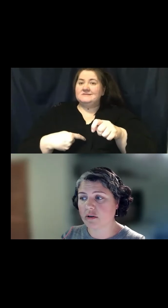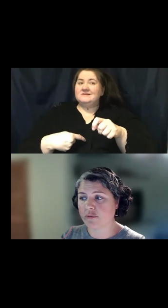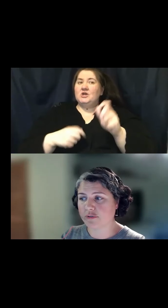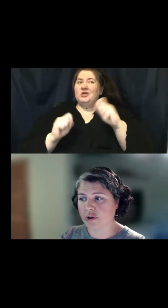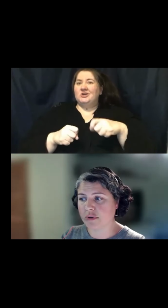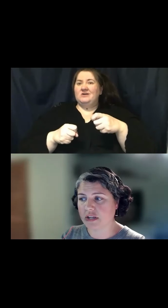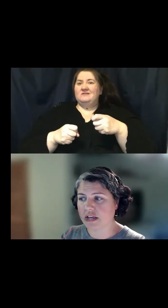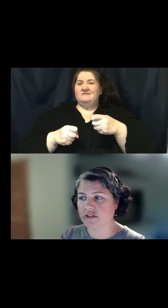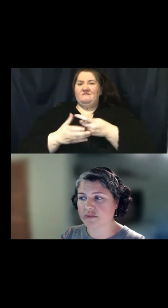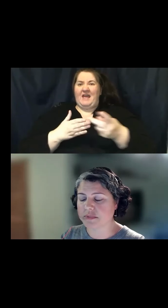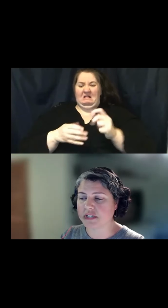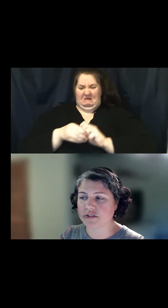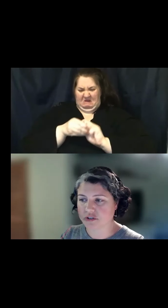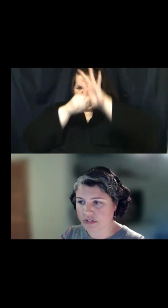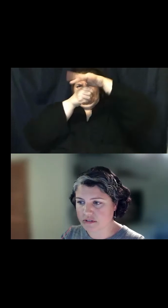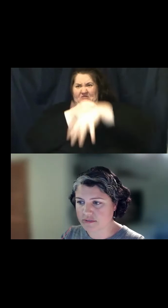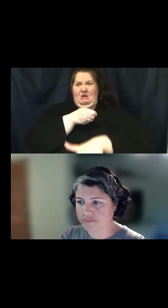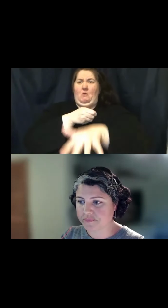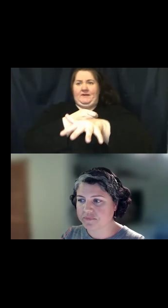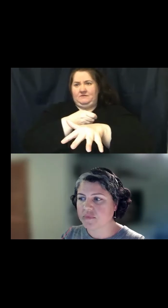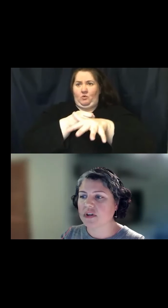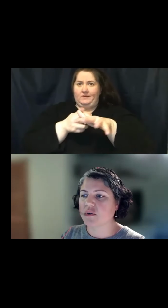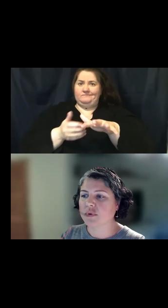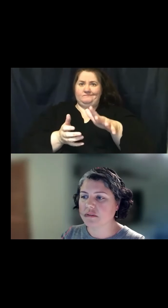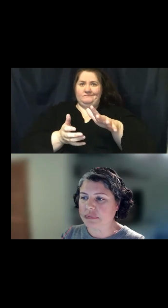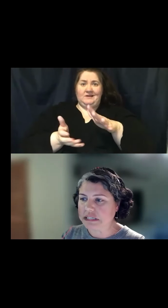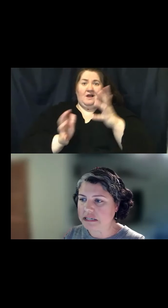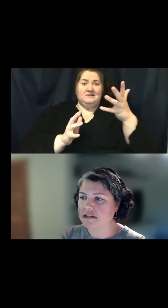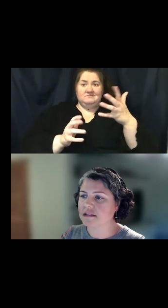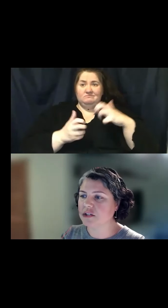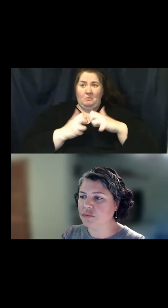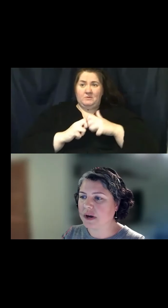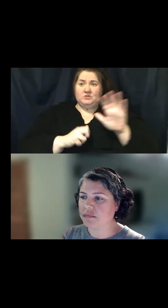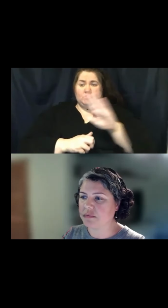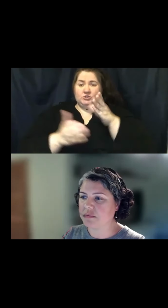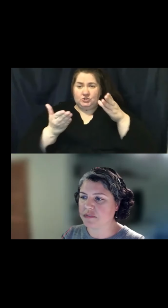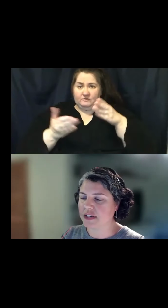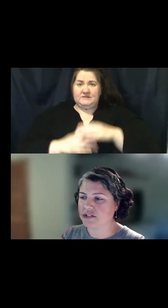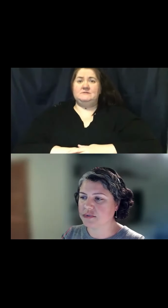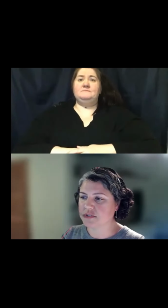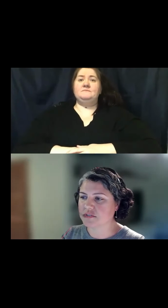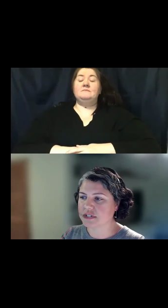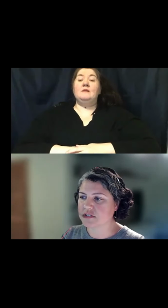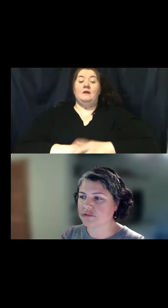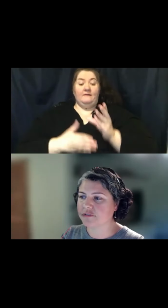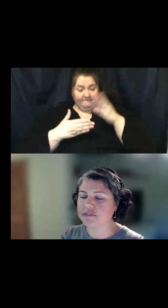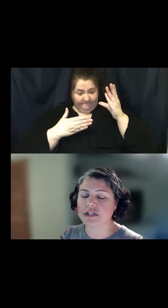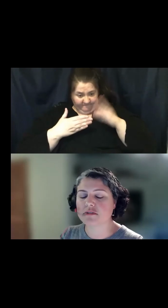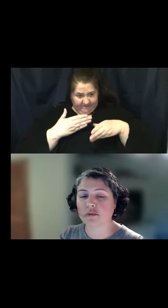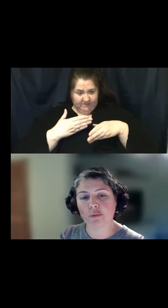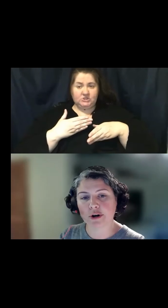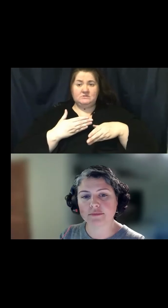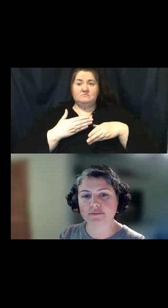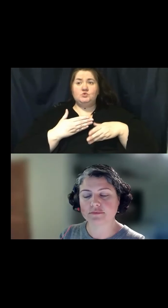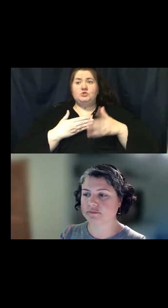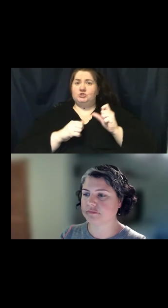failing, overflowing, and disrupting your service. When complete, the new pipe will provide sewer service for 50 years